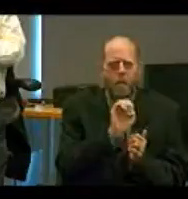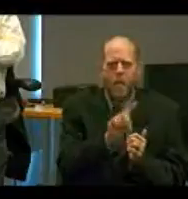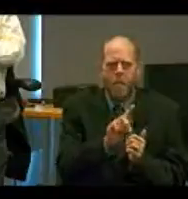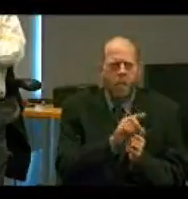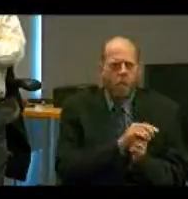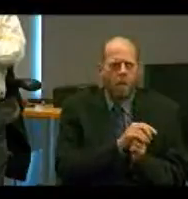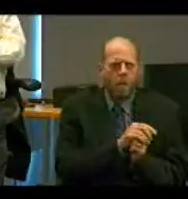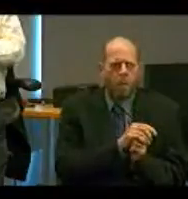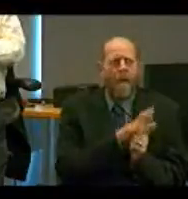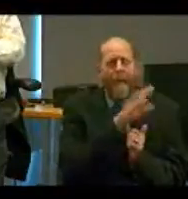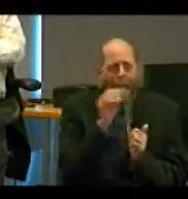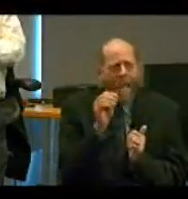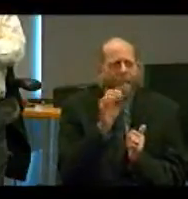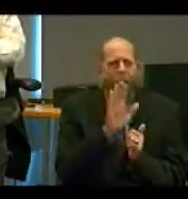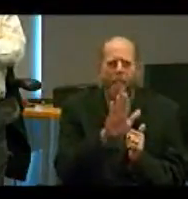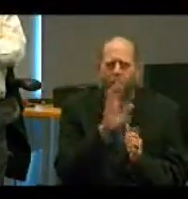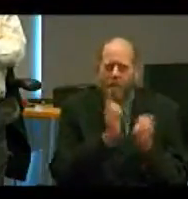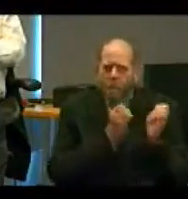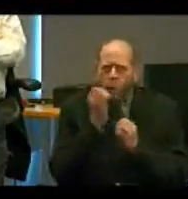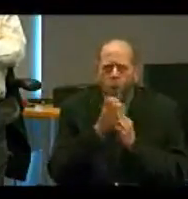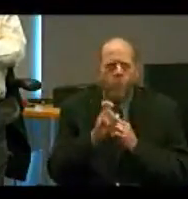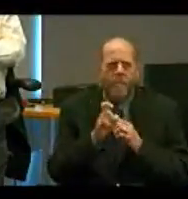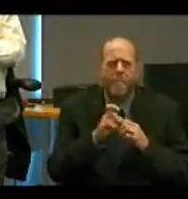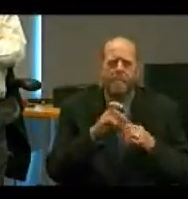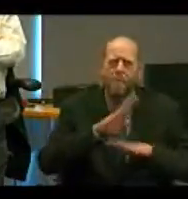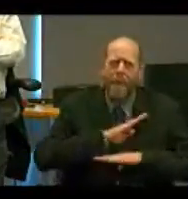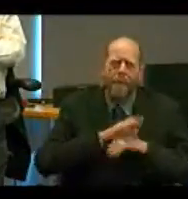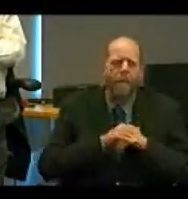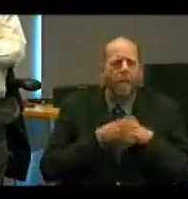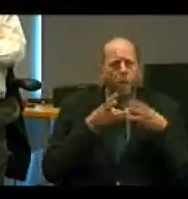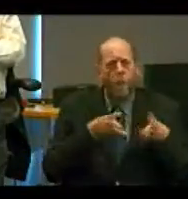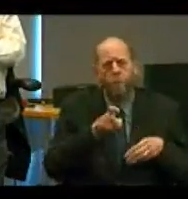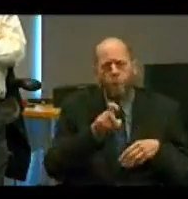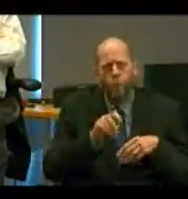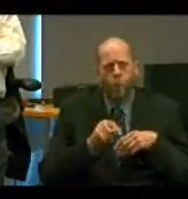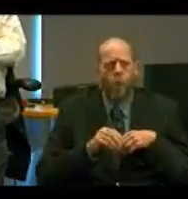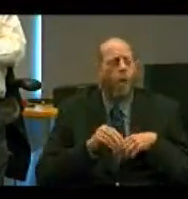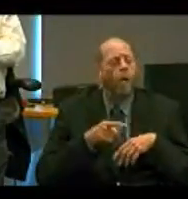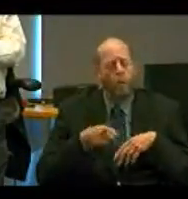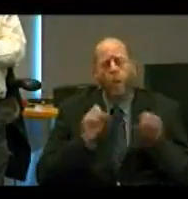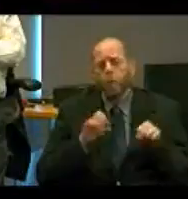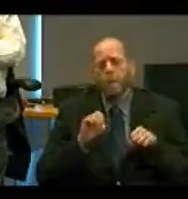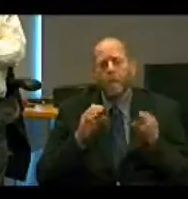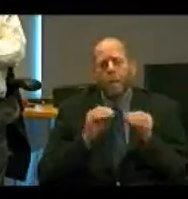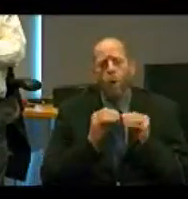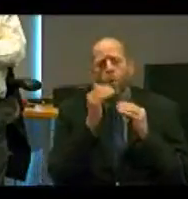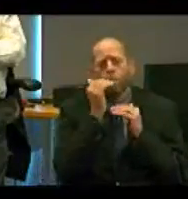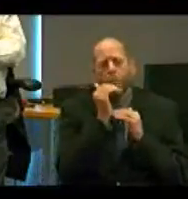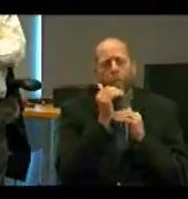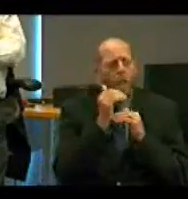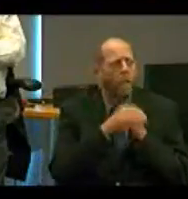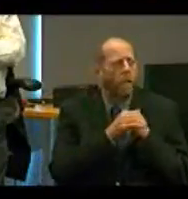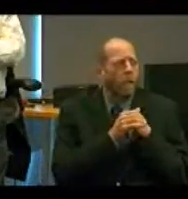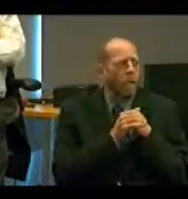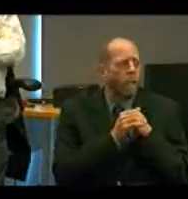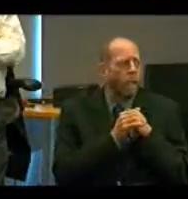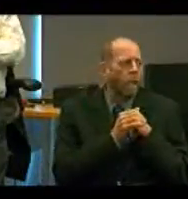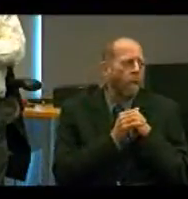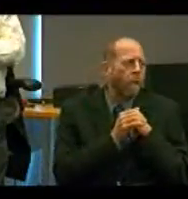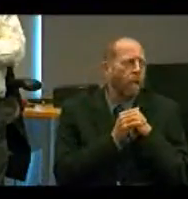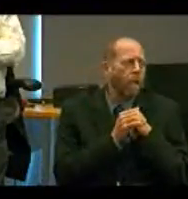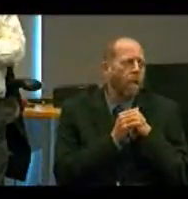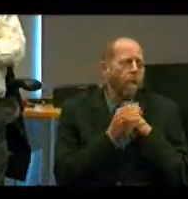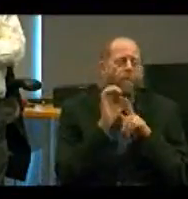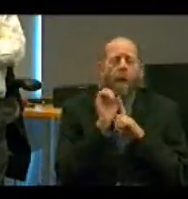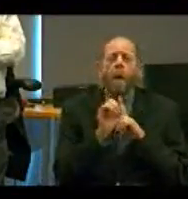educational and their emotional needs met the way they're supposed to. So they can be in a more restricted placement if that's necessary.